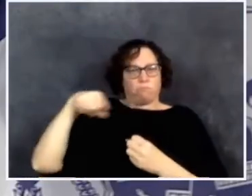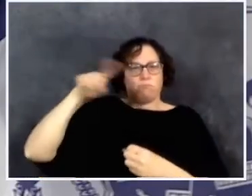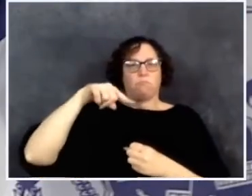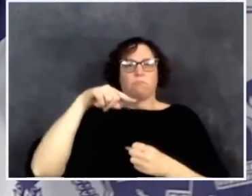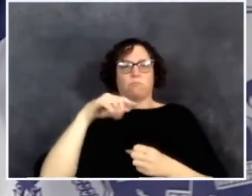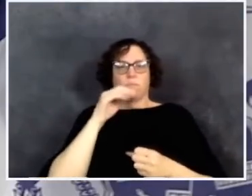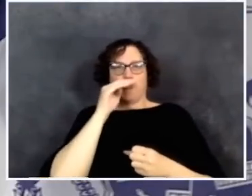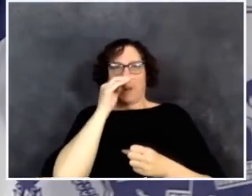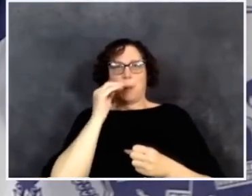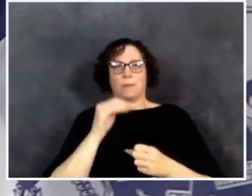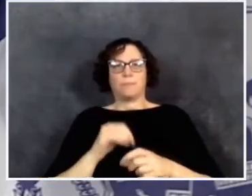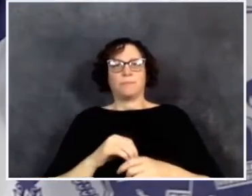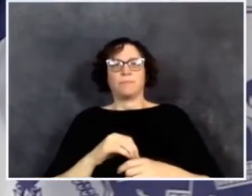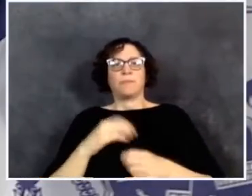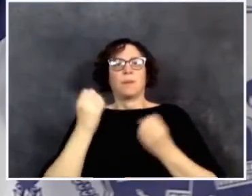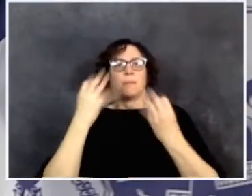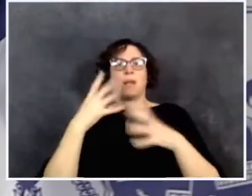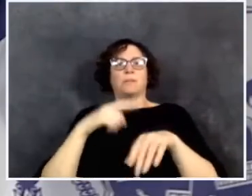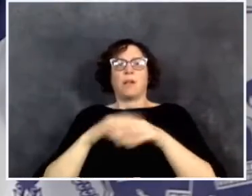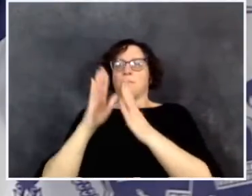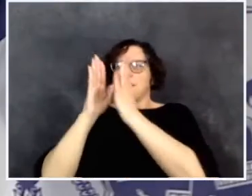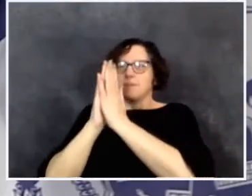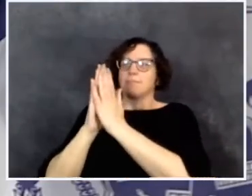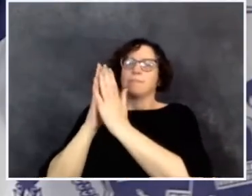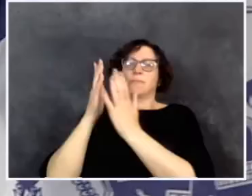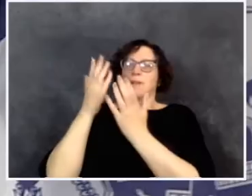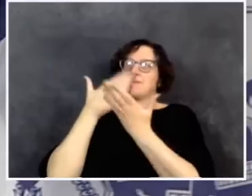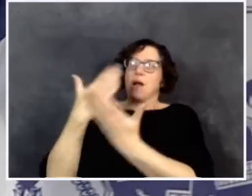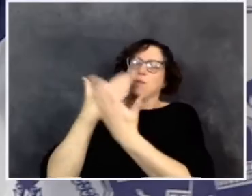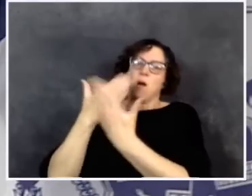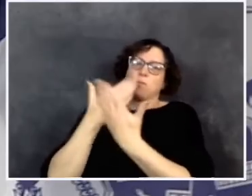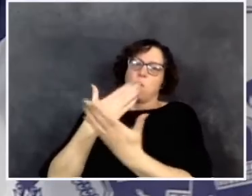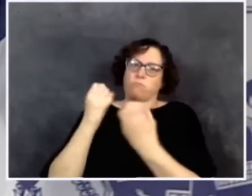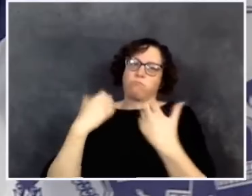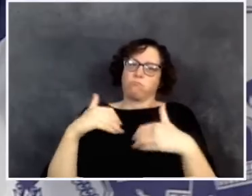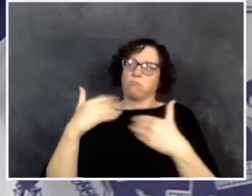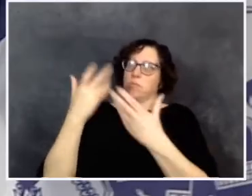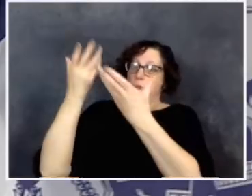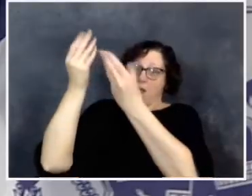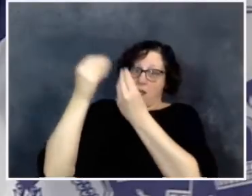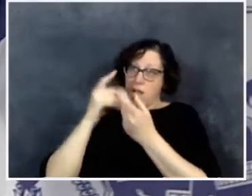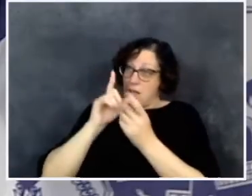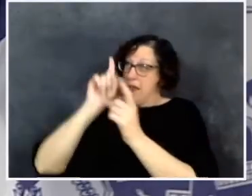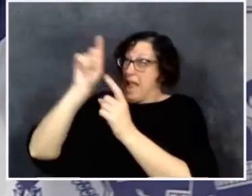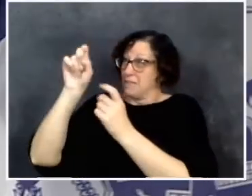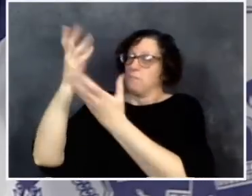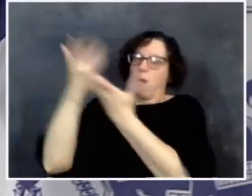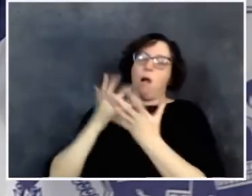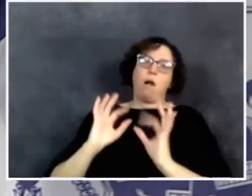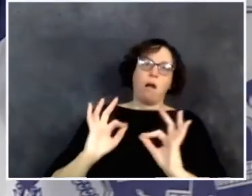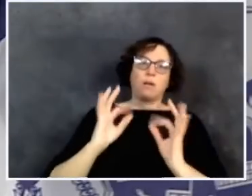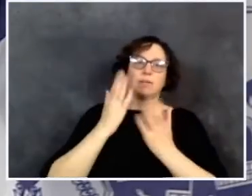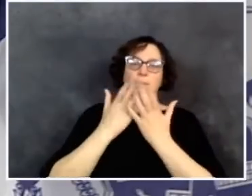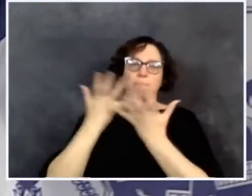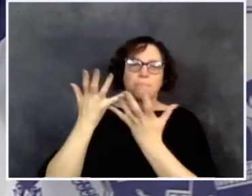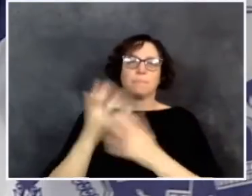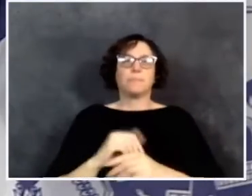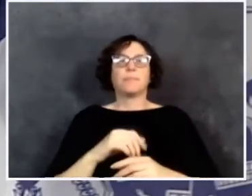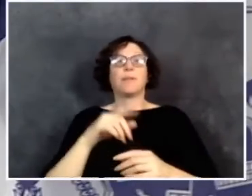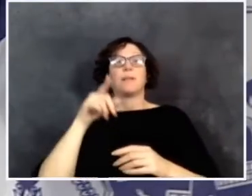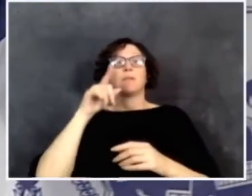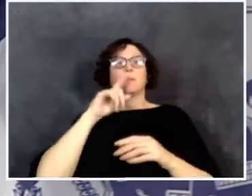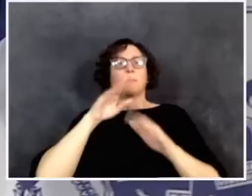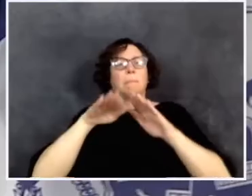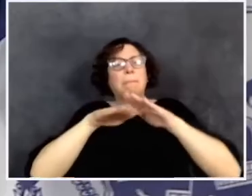But let's be clear, that was just to help us survive. Now we're talking about how do we fight back